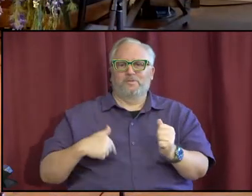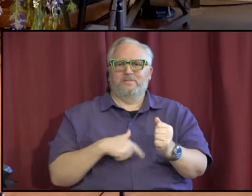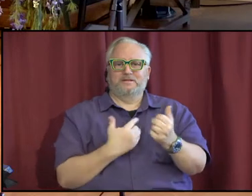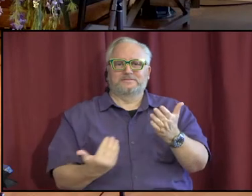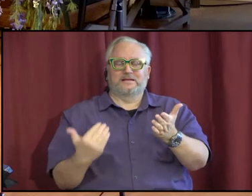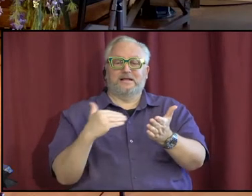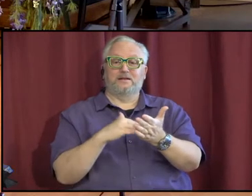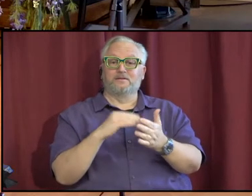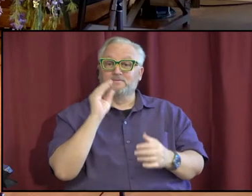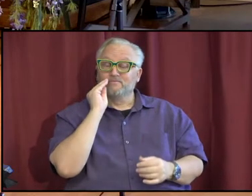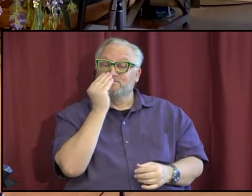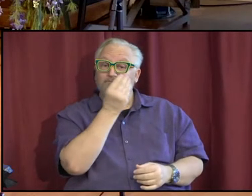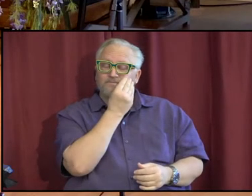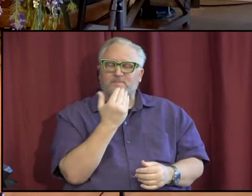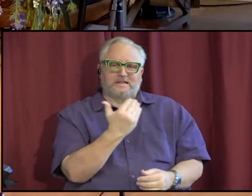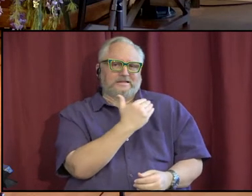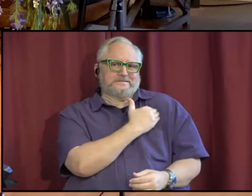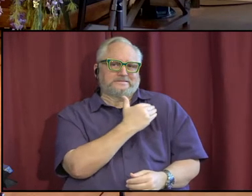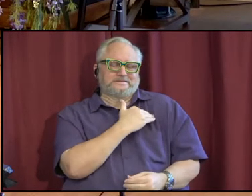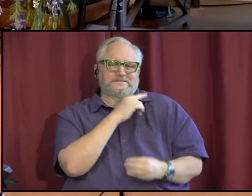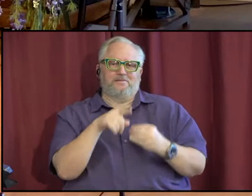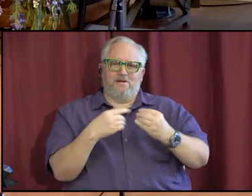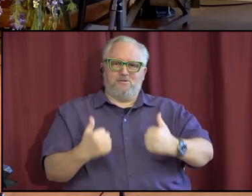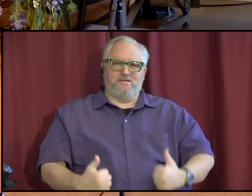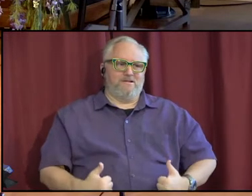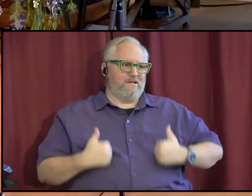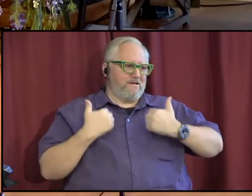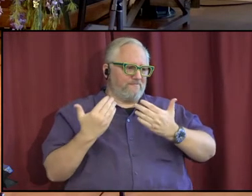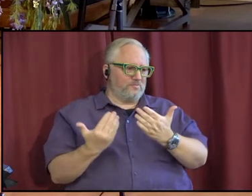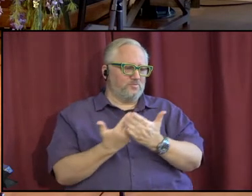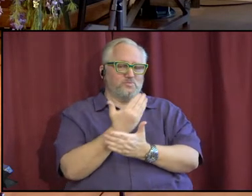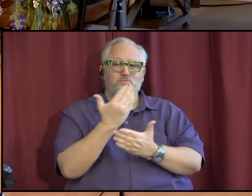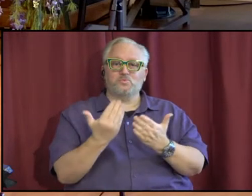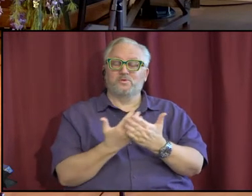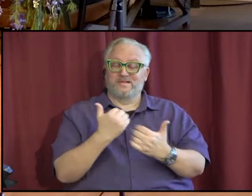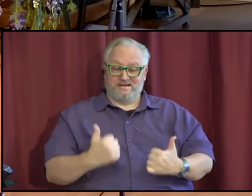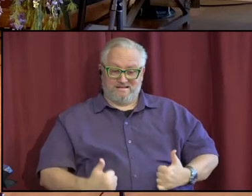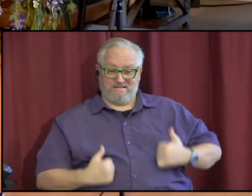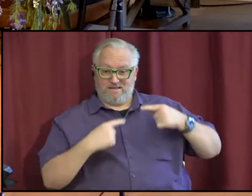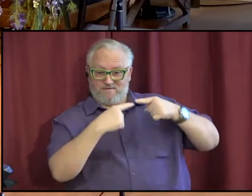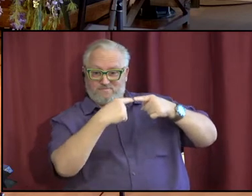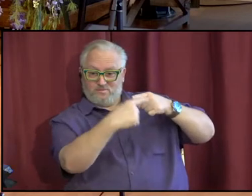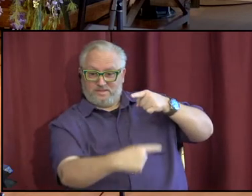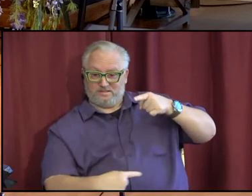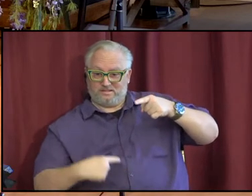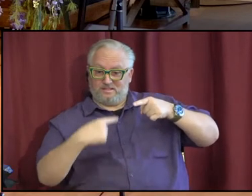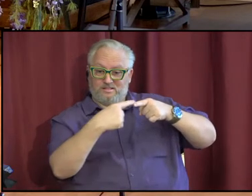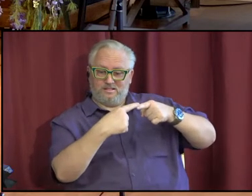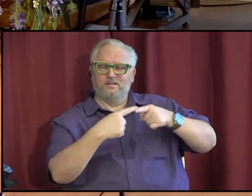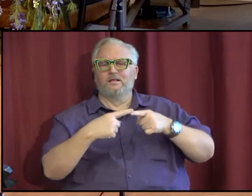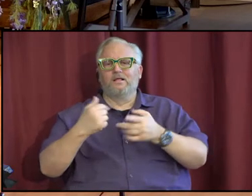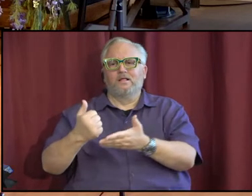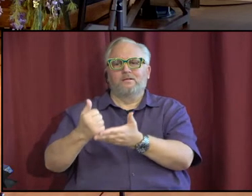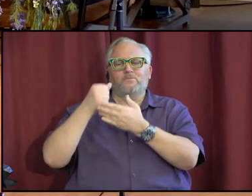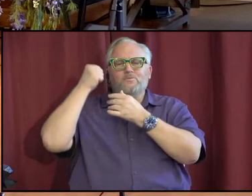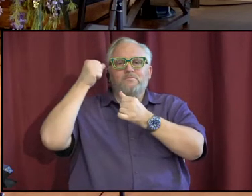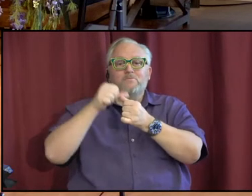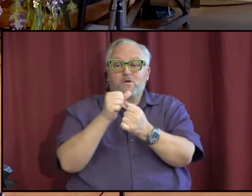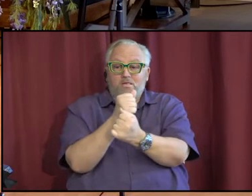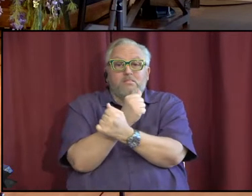Flowers remind us of new life. And the wheel of life reminds us that love never